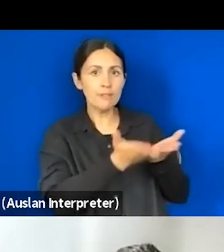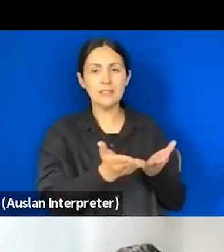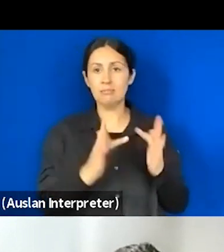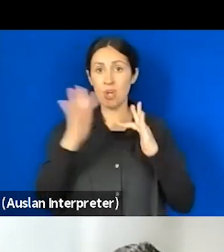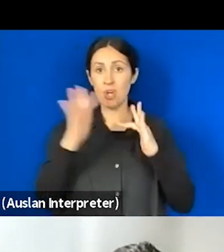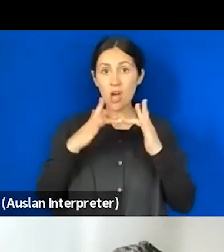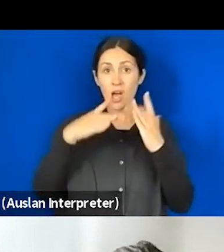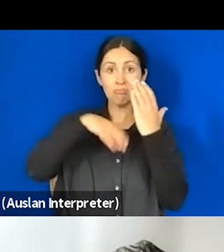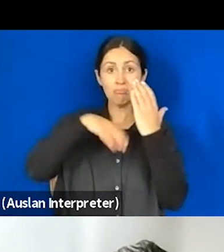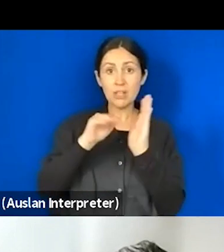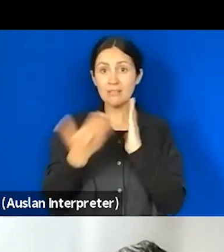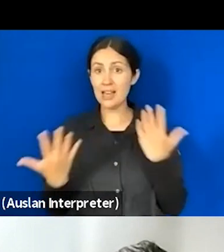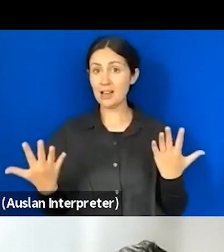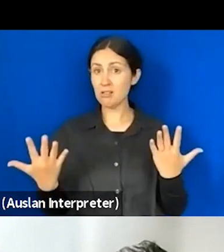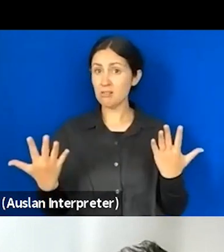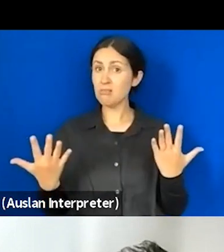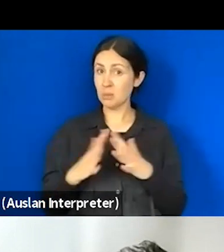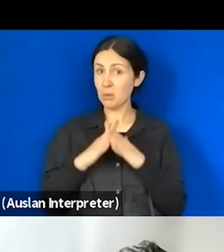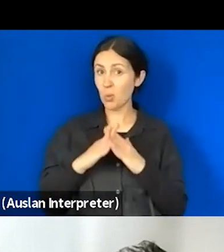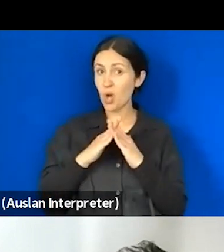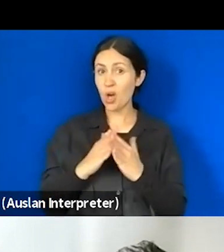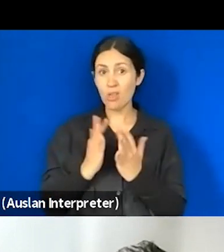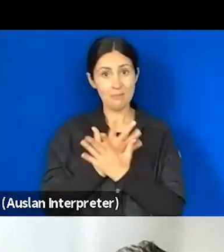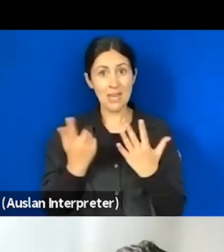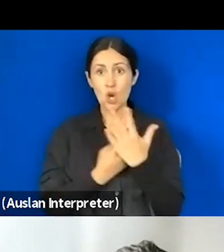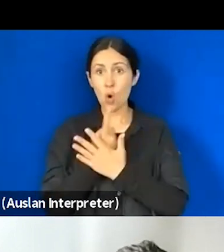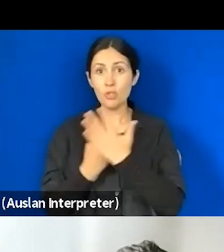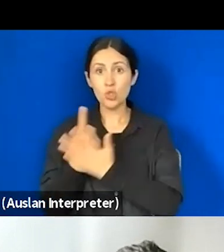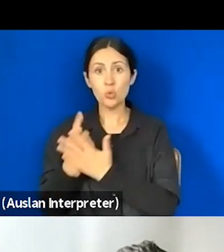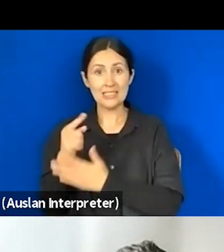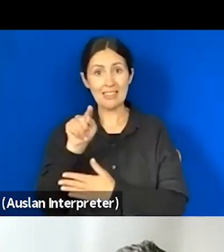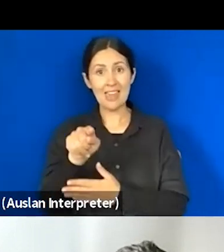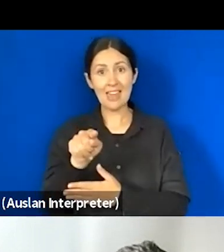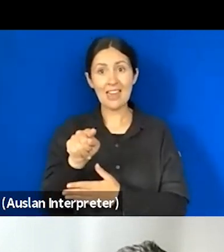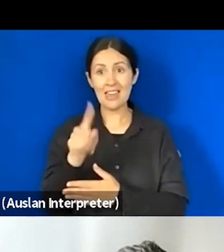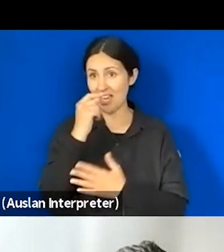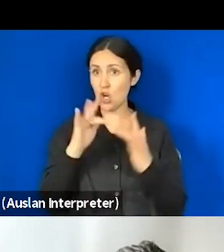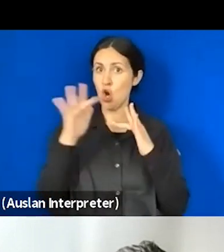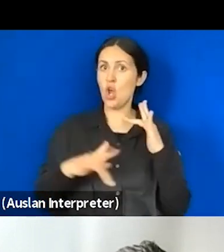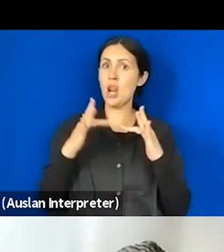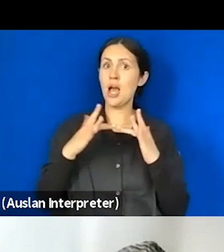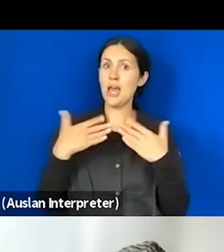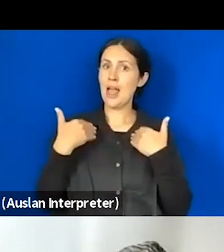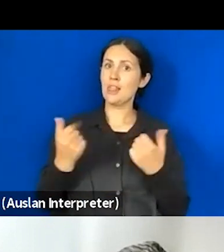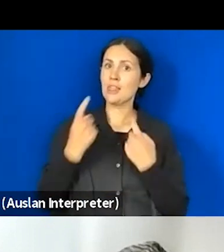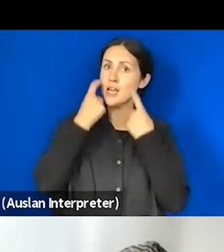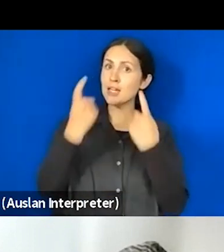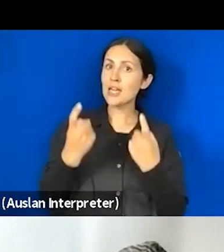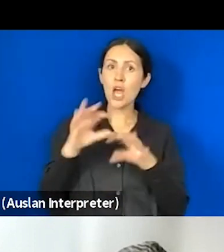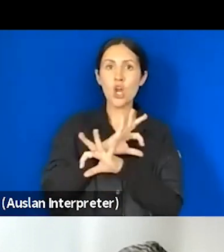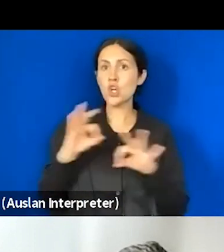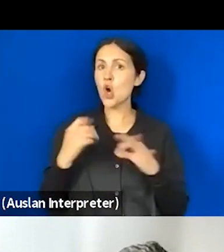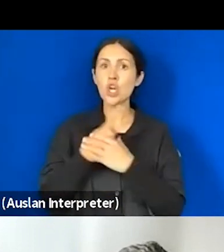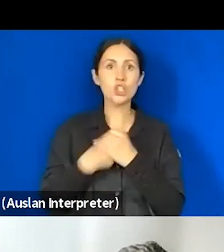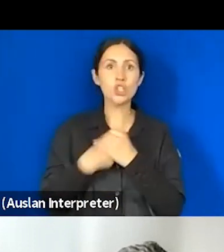taking advantage of that time now to be looking at how we can deliver telehealth delivered care that is not just